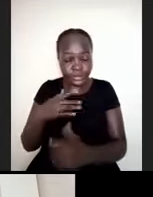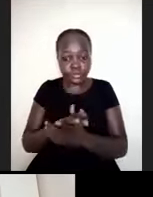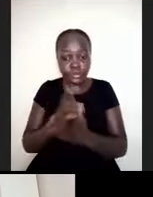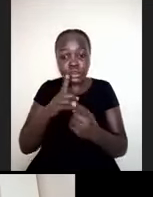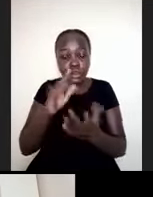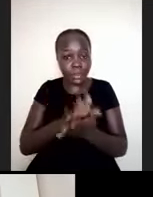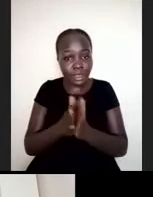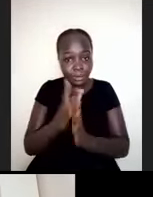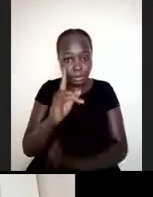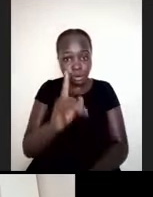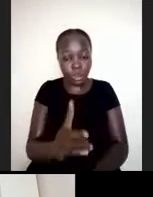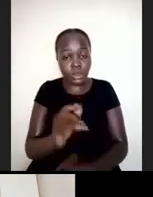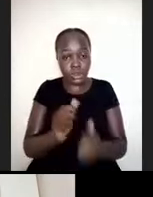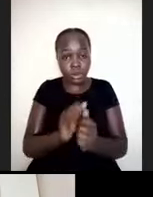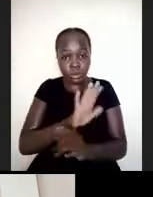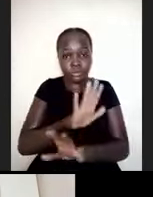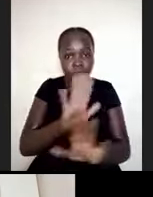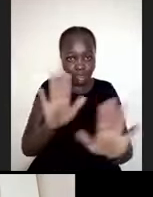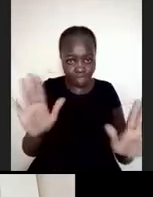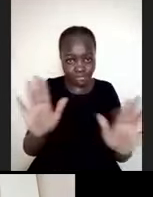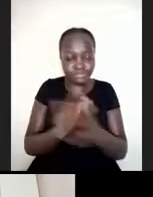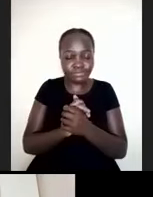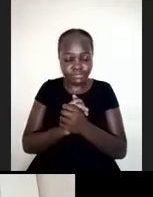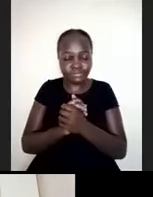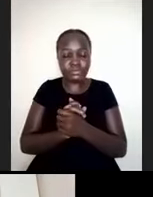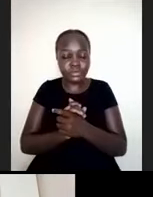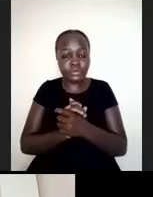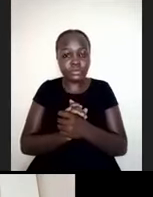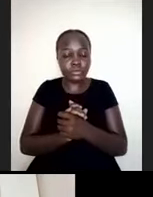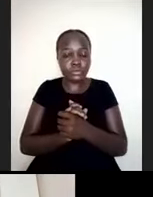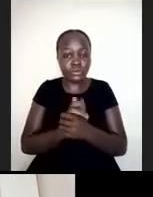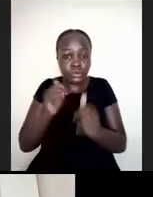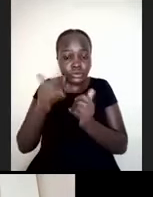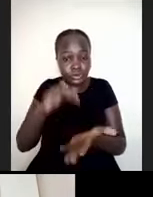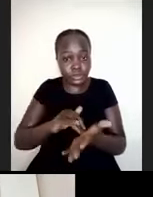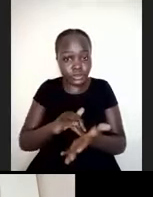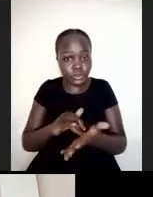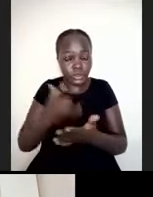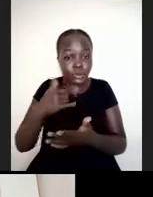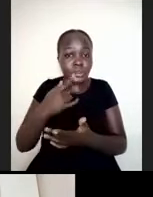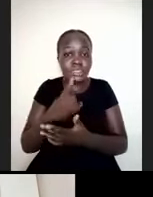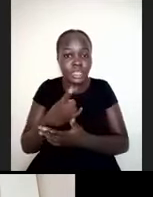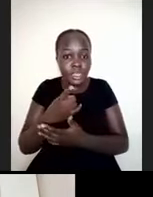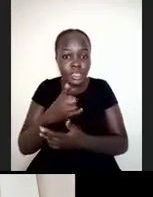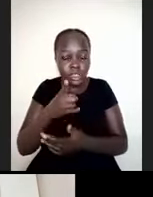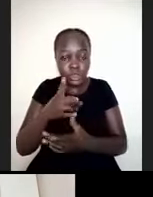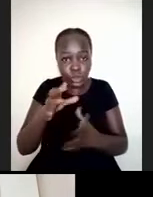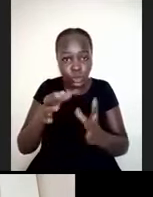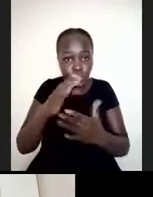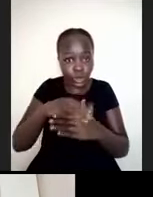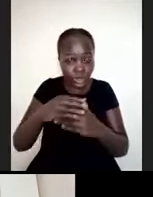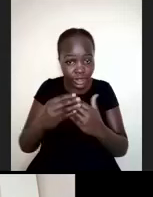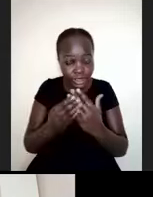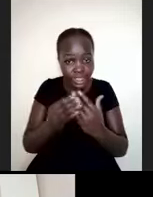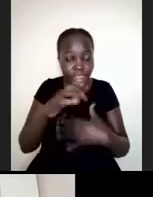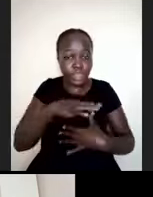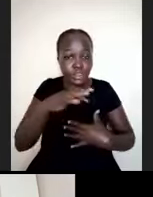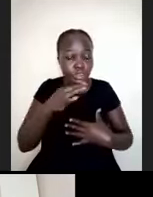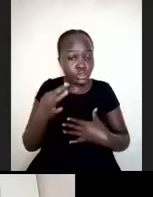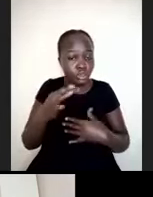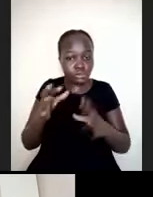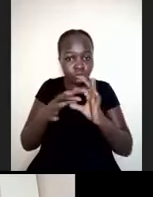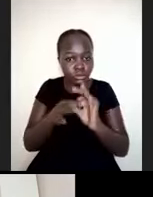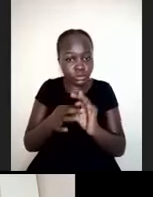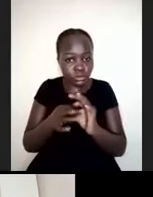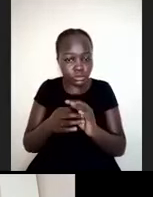one with them, yeah? Which again, we said, you create soul ties. Which are not good for